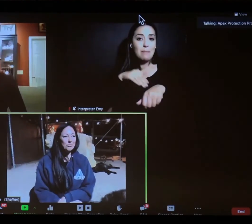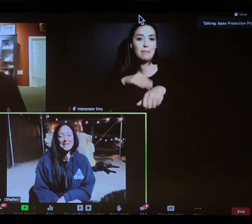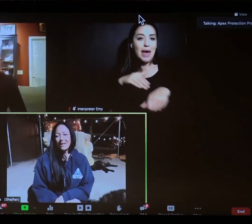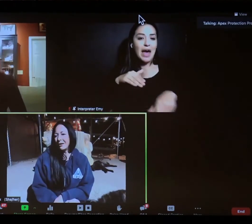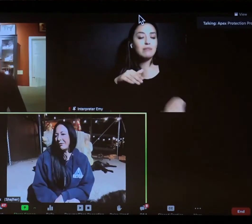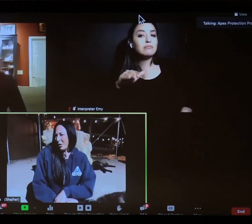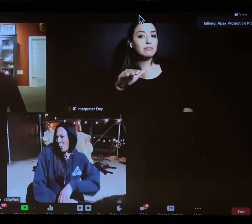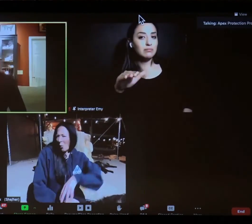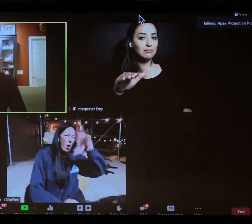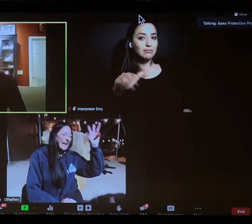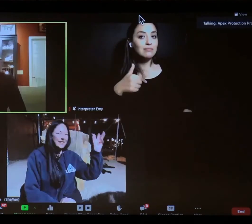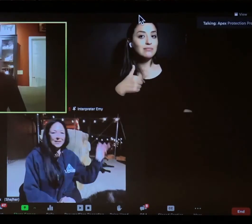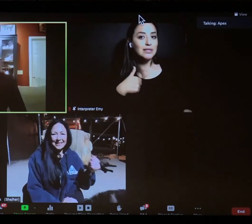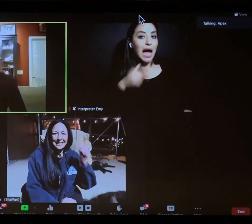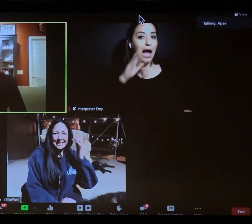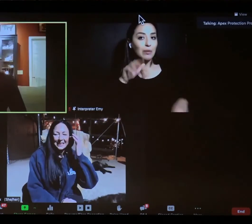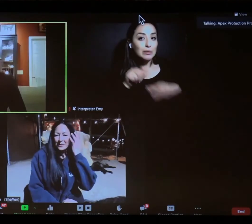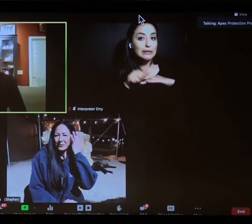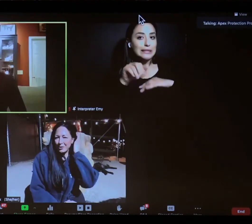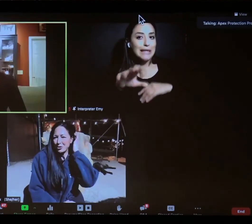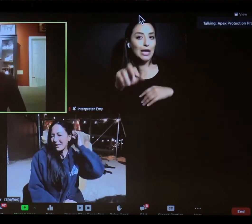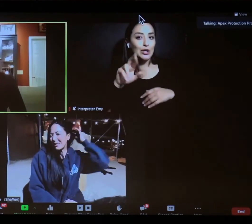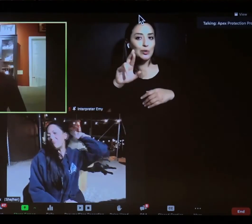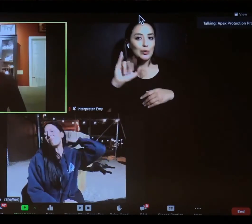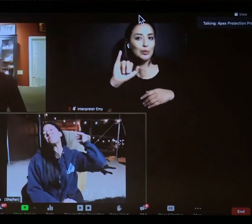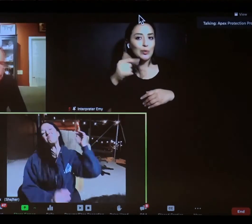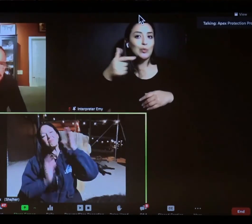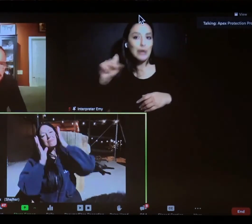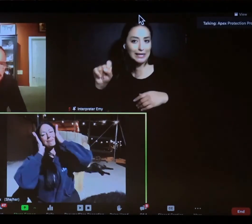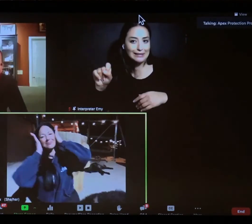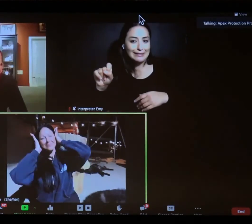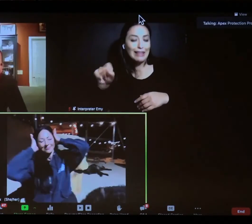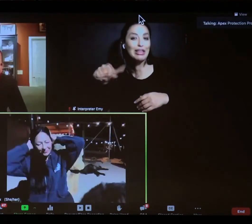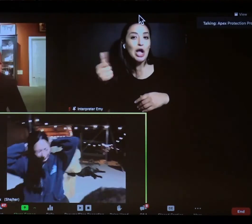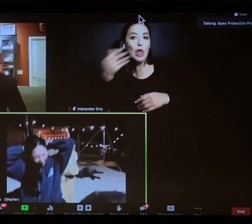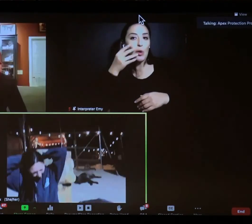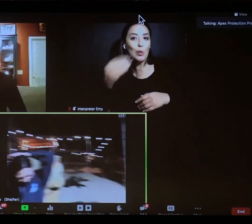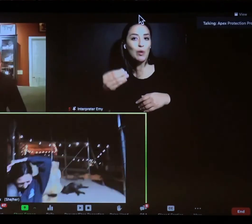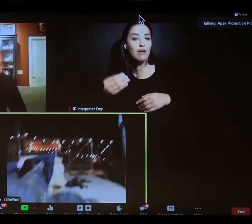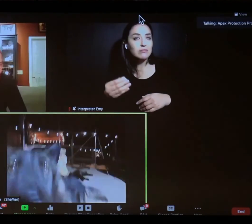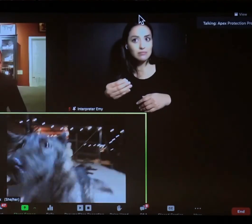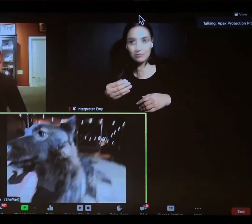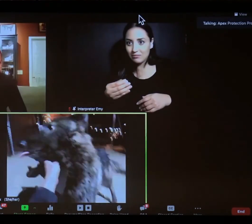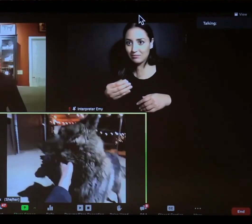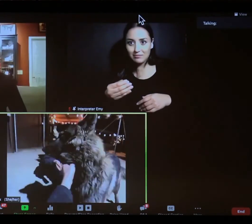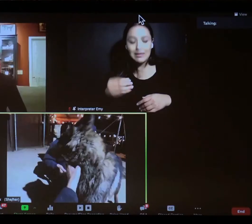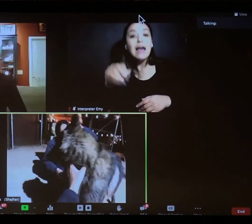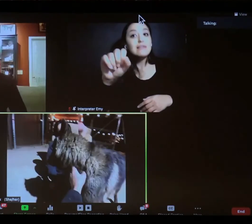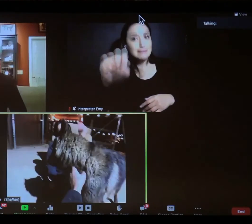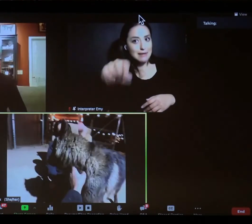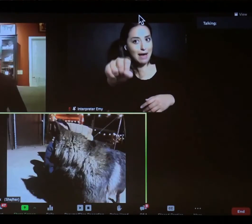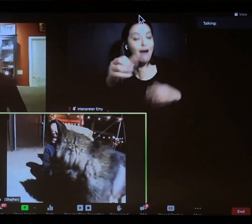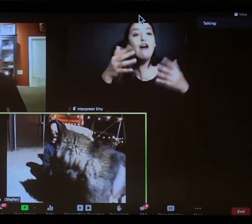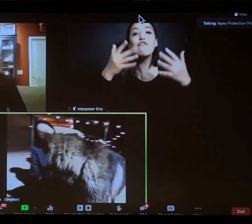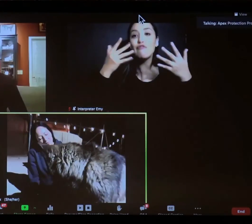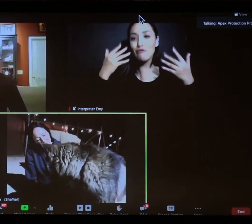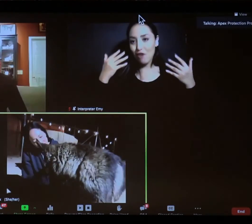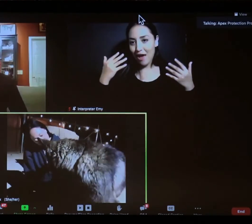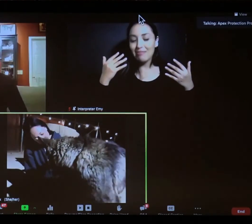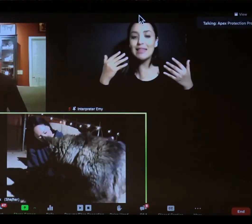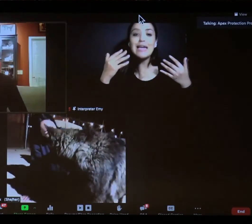aggressive. There's video of him in the house. Riggs is friendly and loving. He's off leash. He's